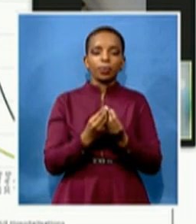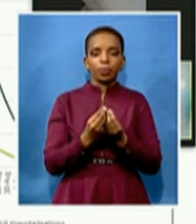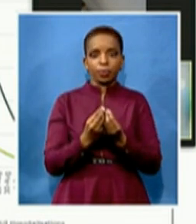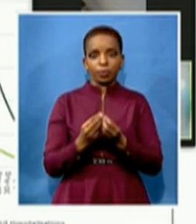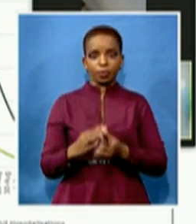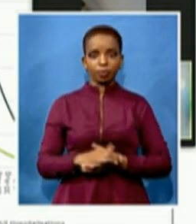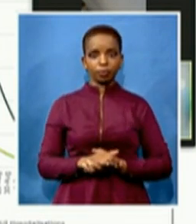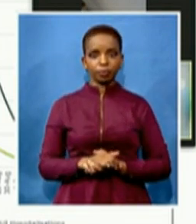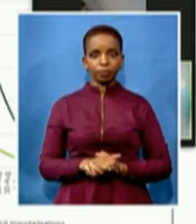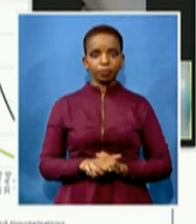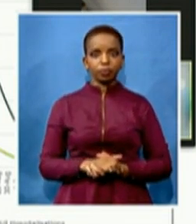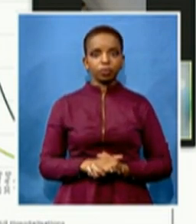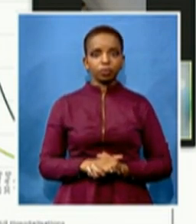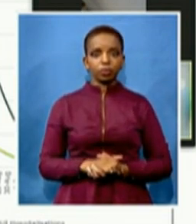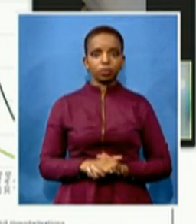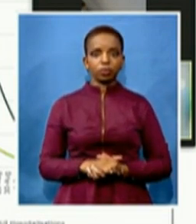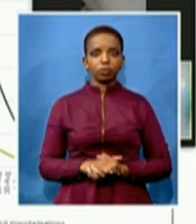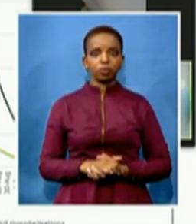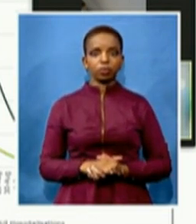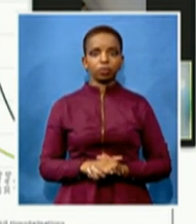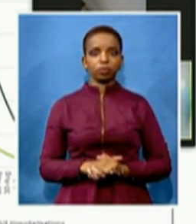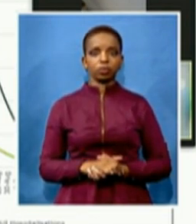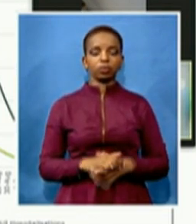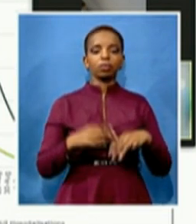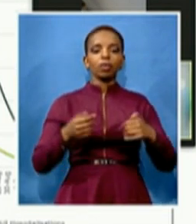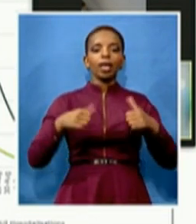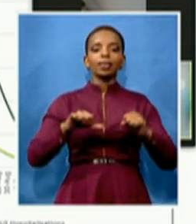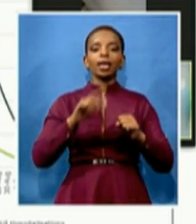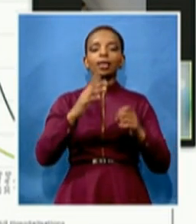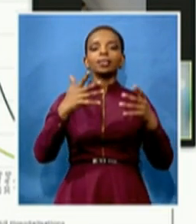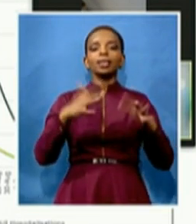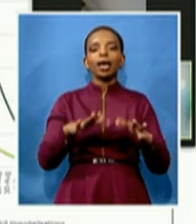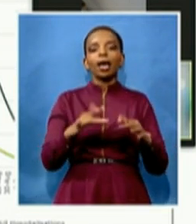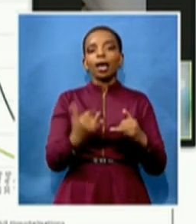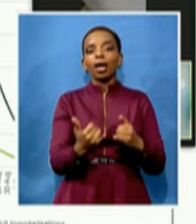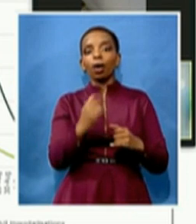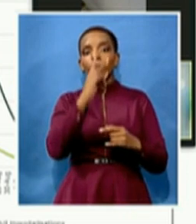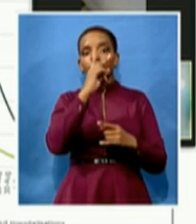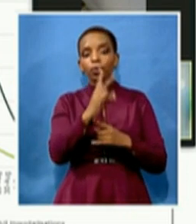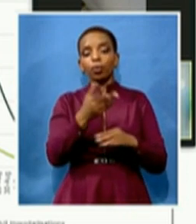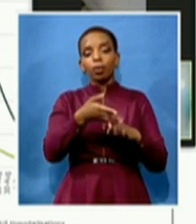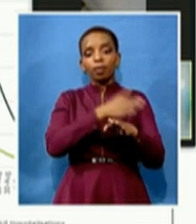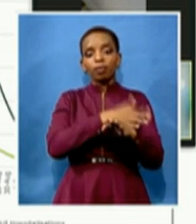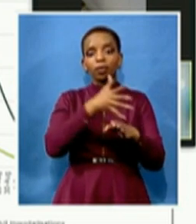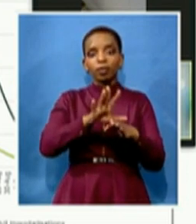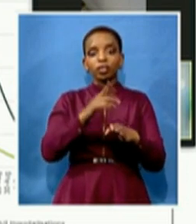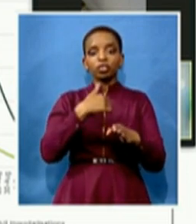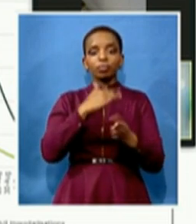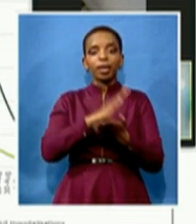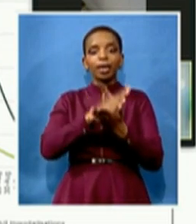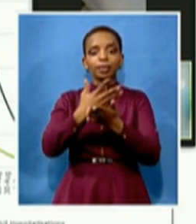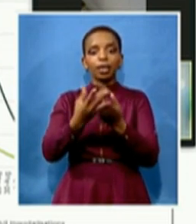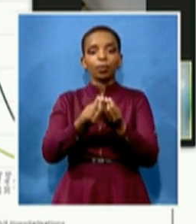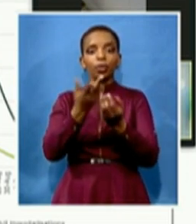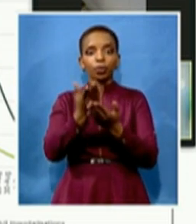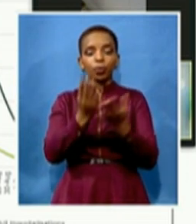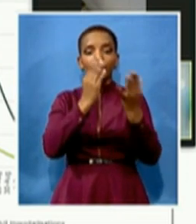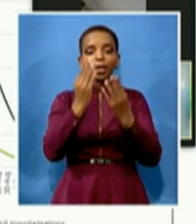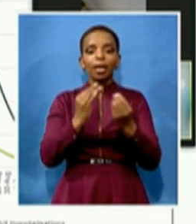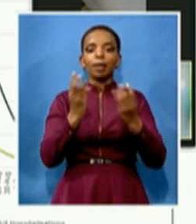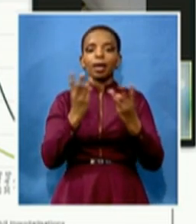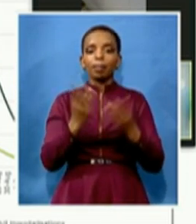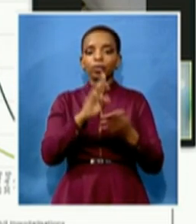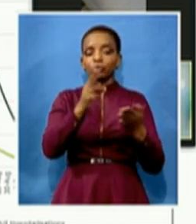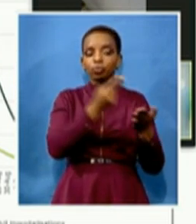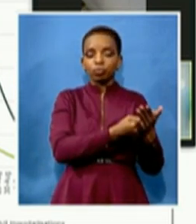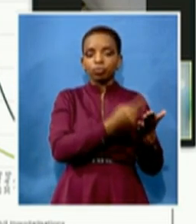results that I showed you earlier, we can see the number of hospitalizations coming through, both the total hospitalizations as well as